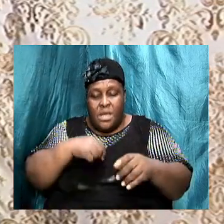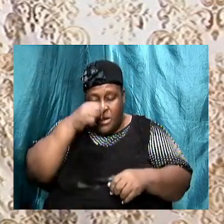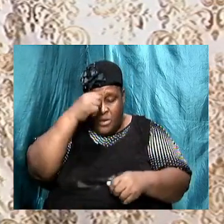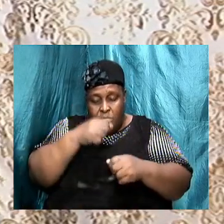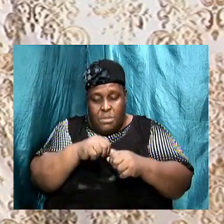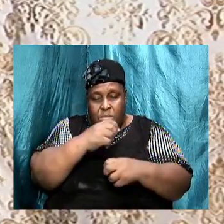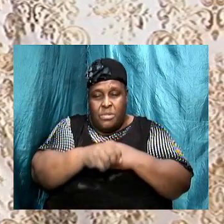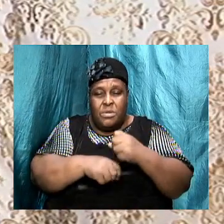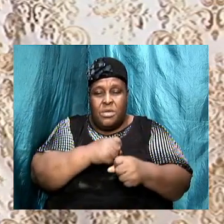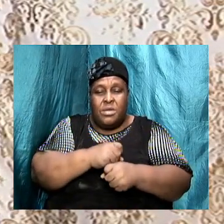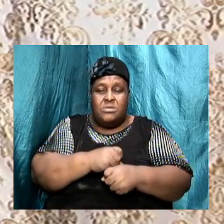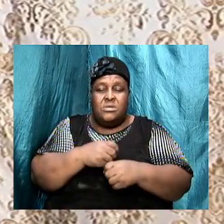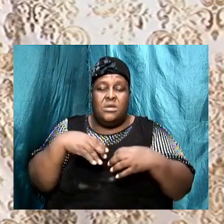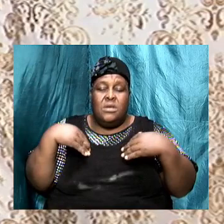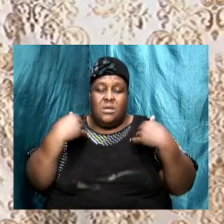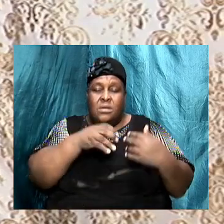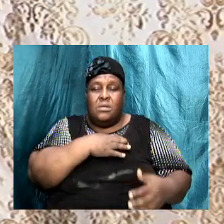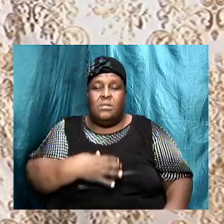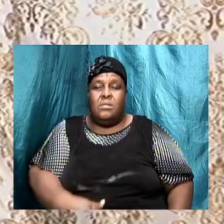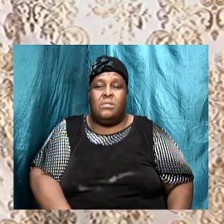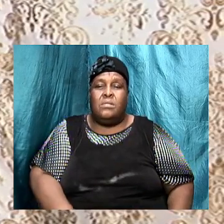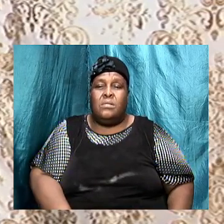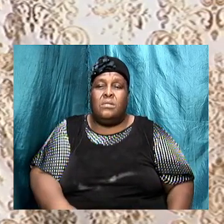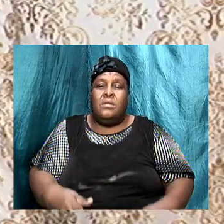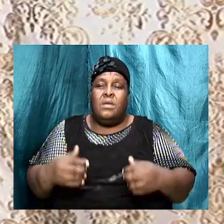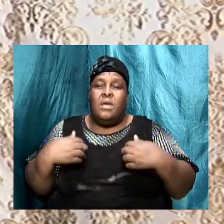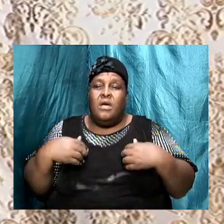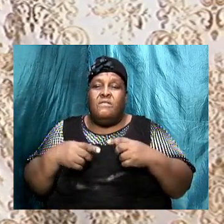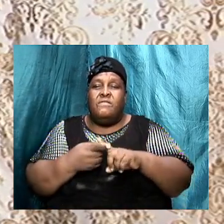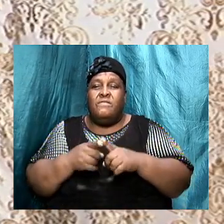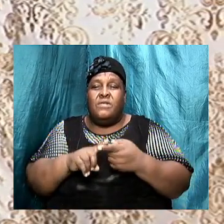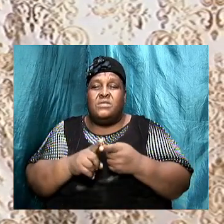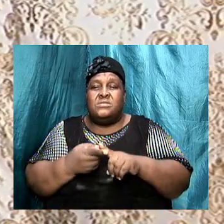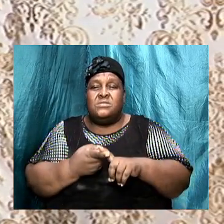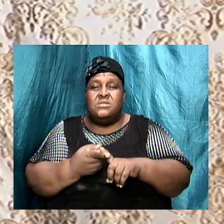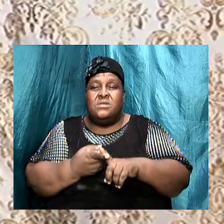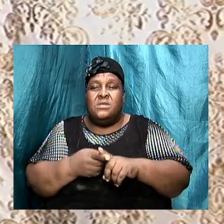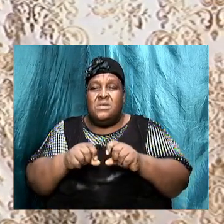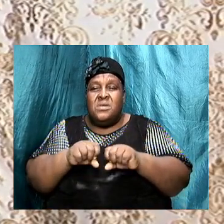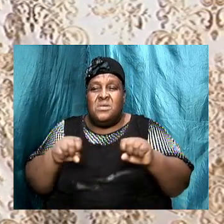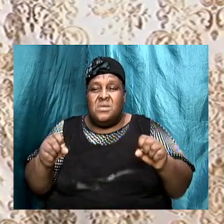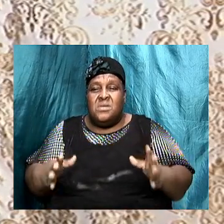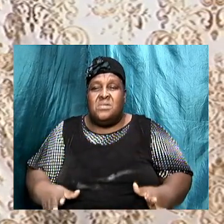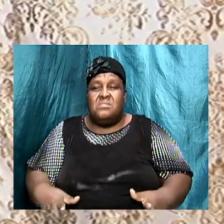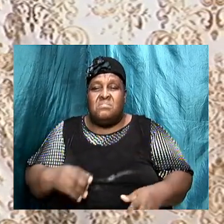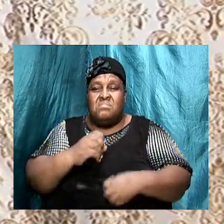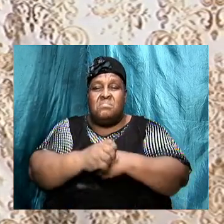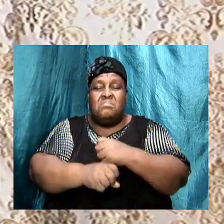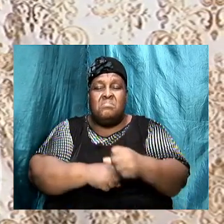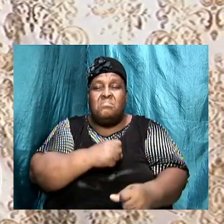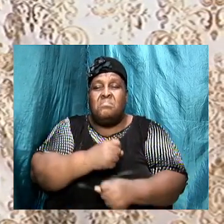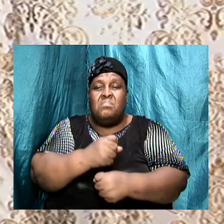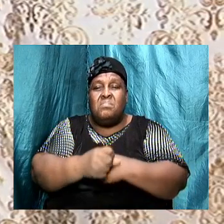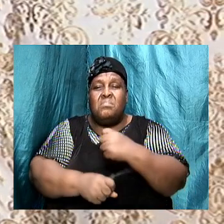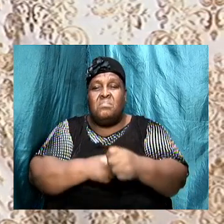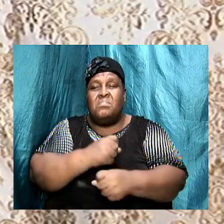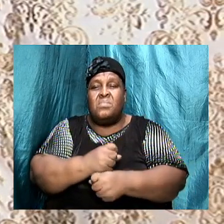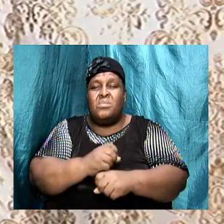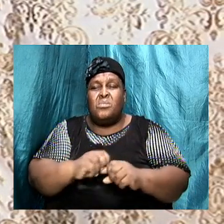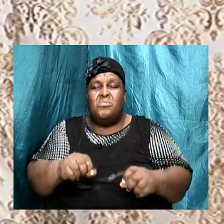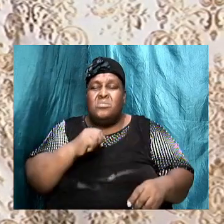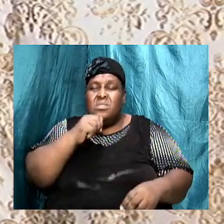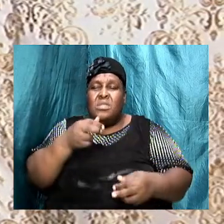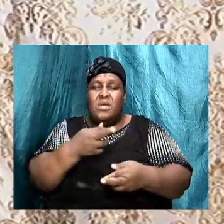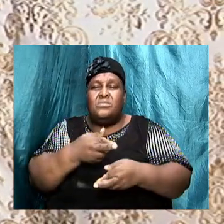young Christian, I had this friend. This friend was at the altar for years, could not receive